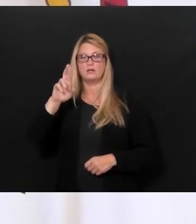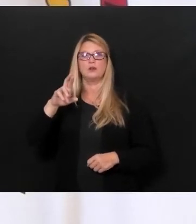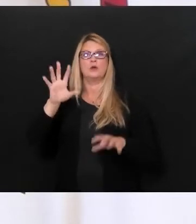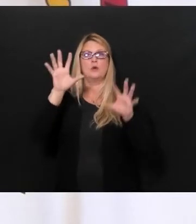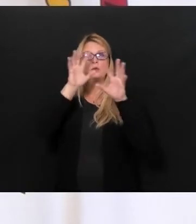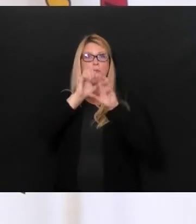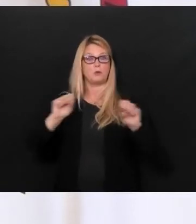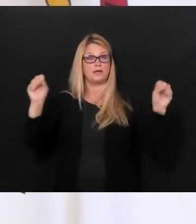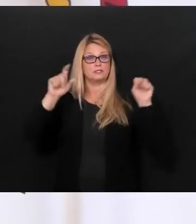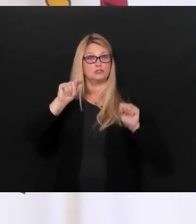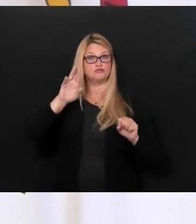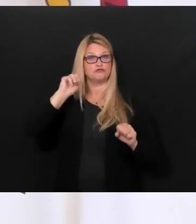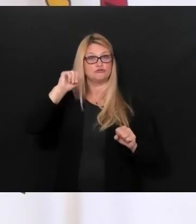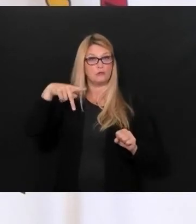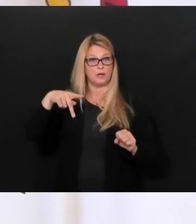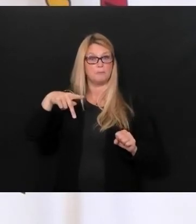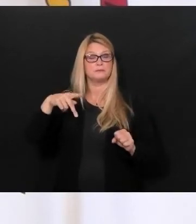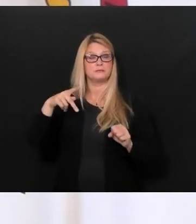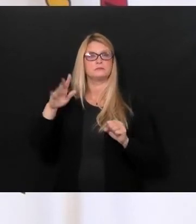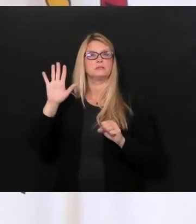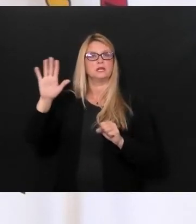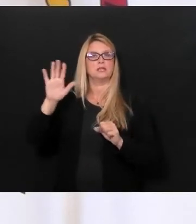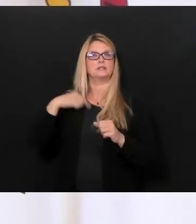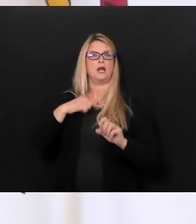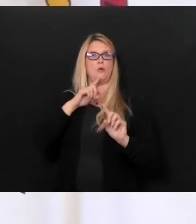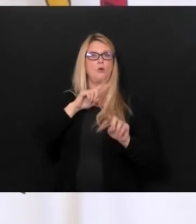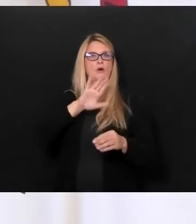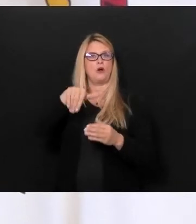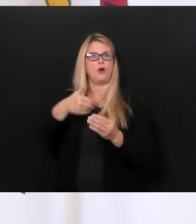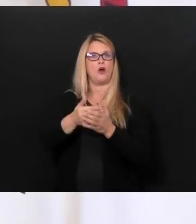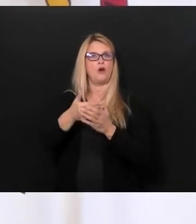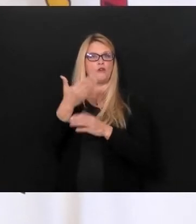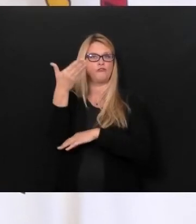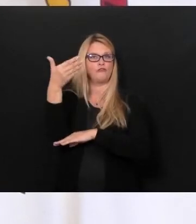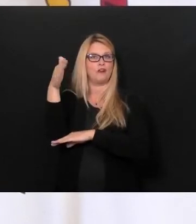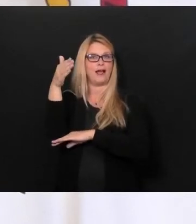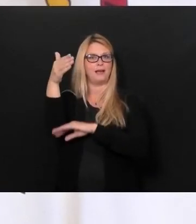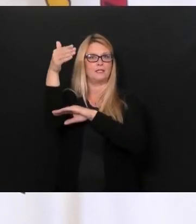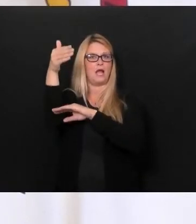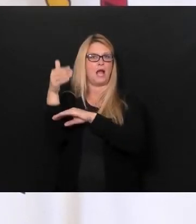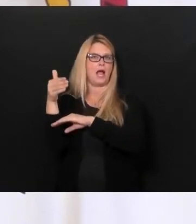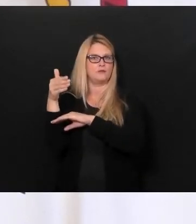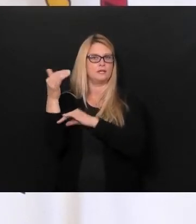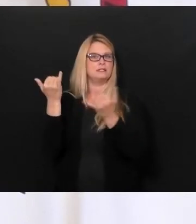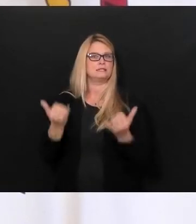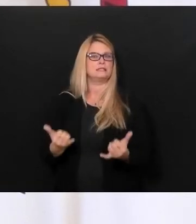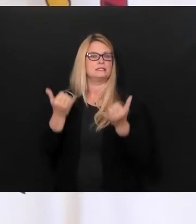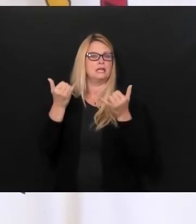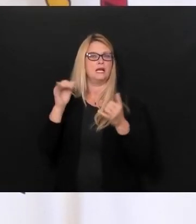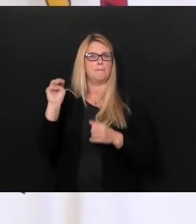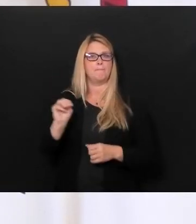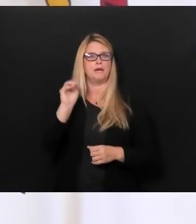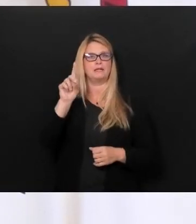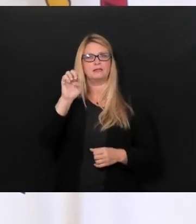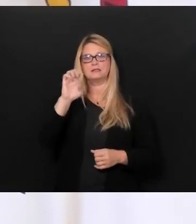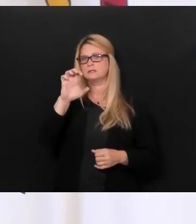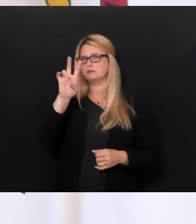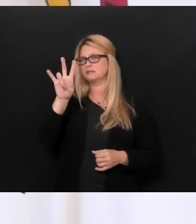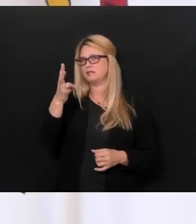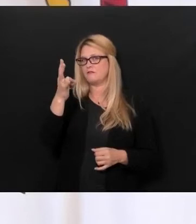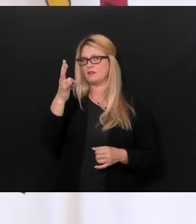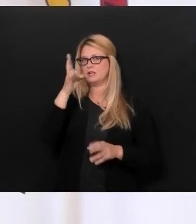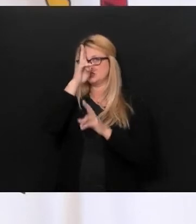have issued a proclamation ordering all flags to half-staff today, Monday the 7th, to honor